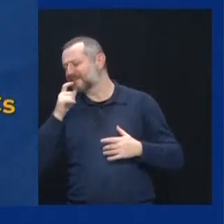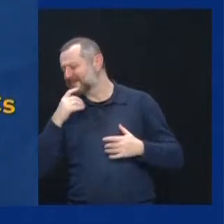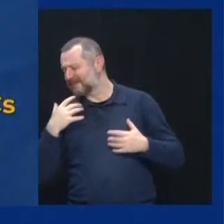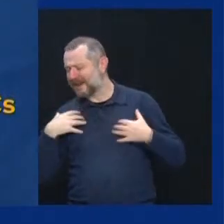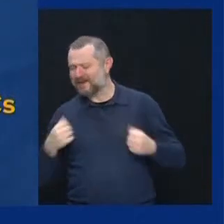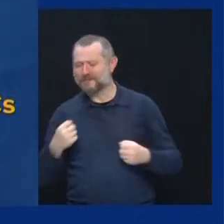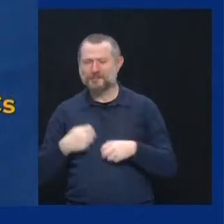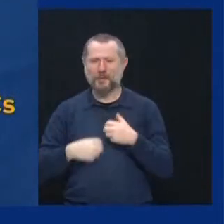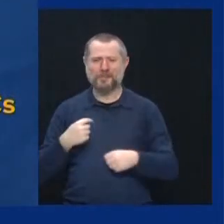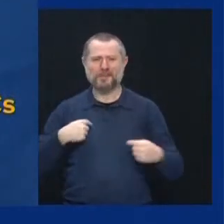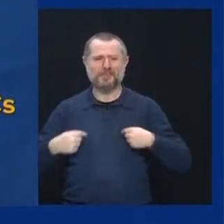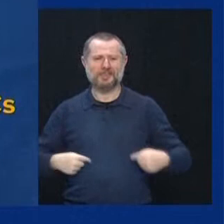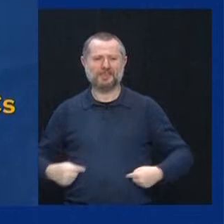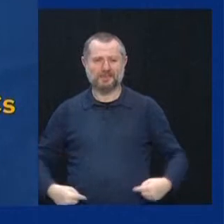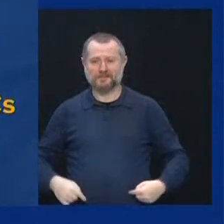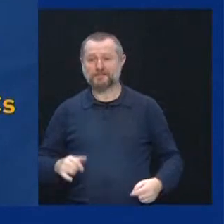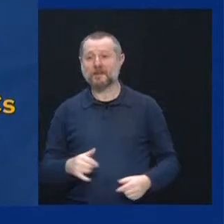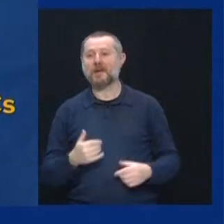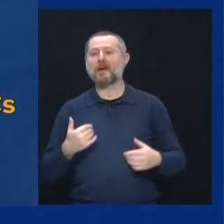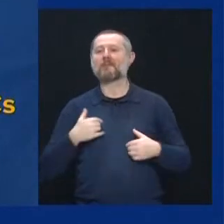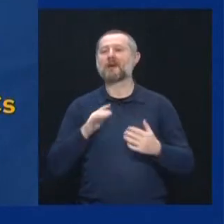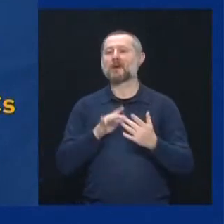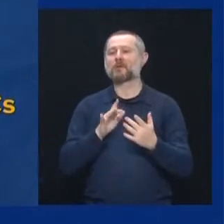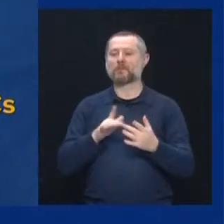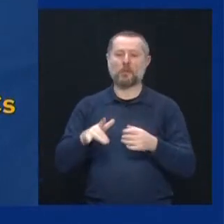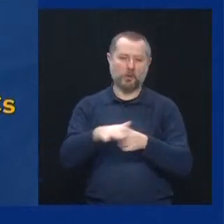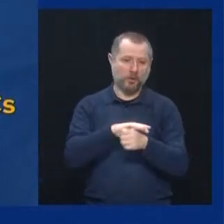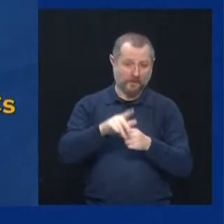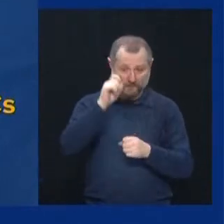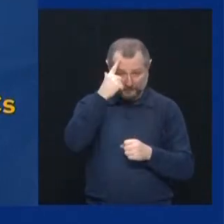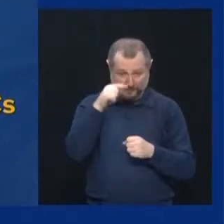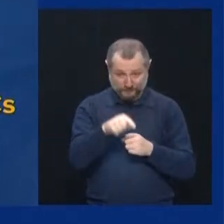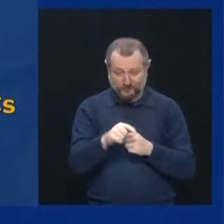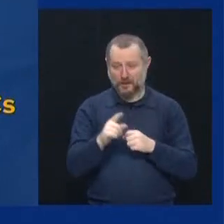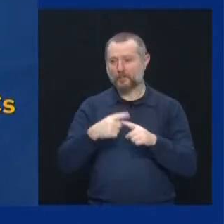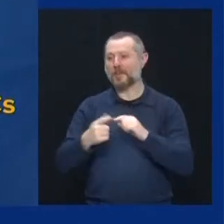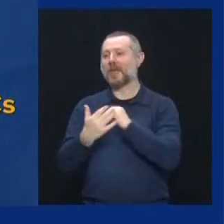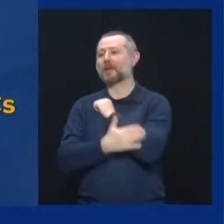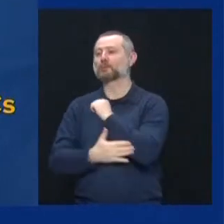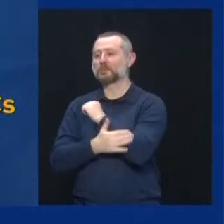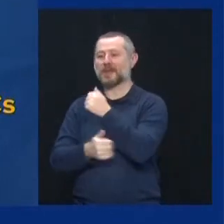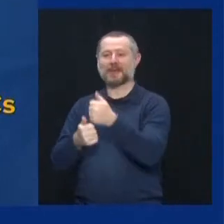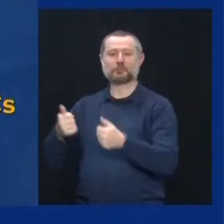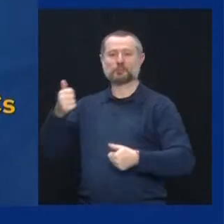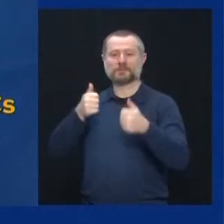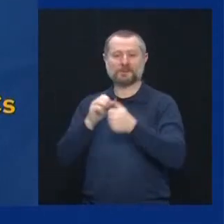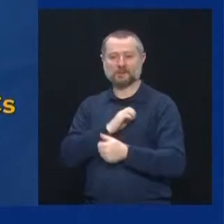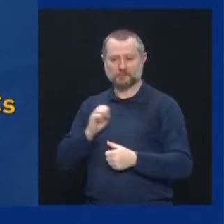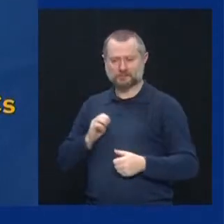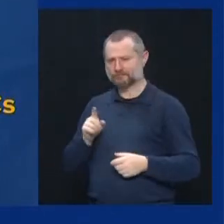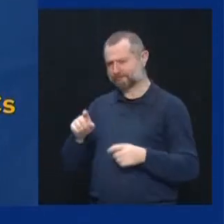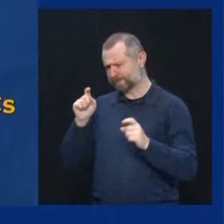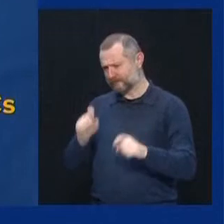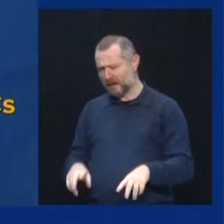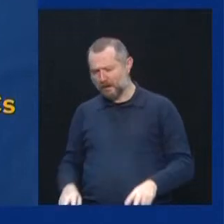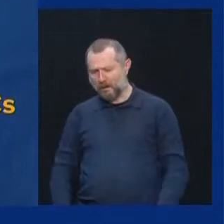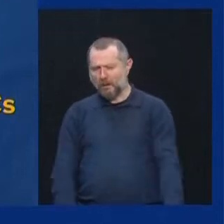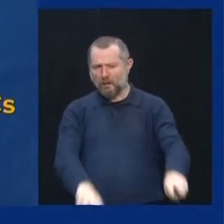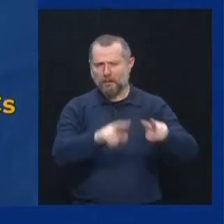and the county executives I spoke to the other day, they have to review all the distribution sites in their